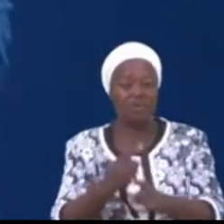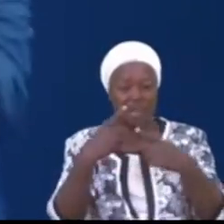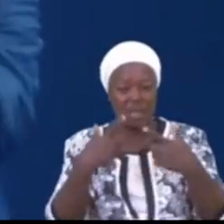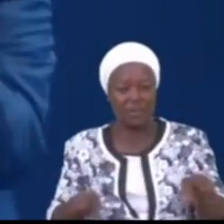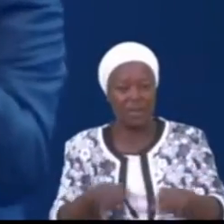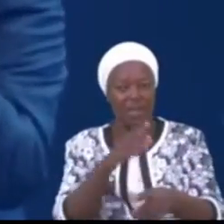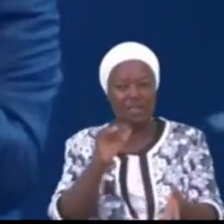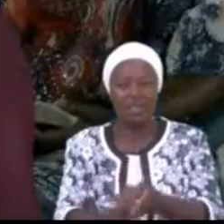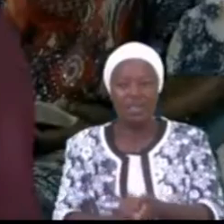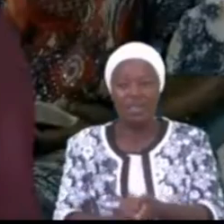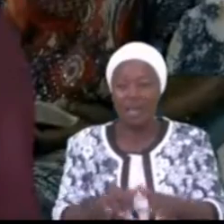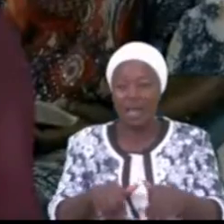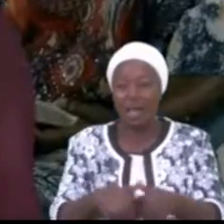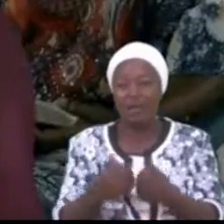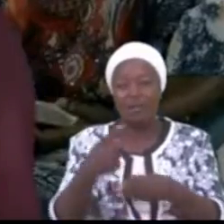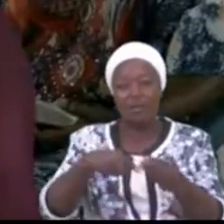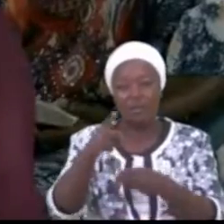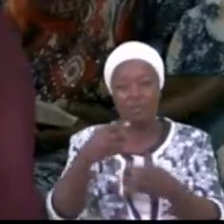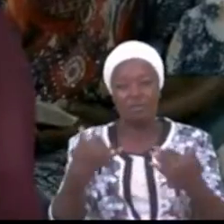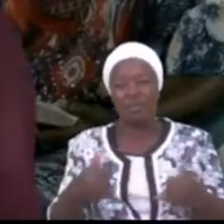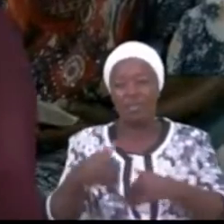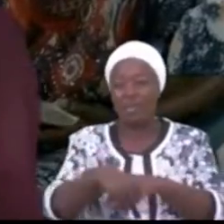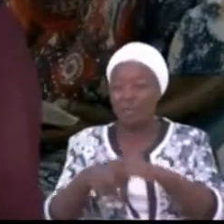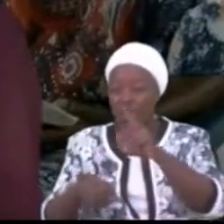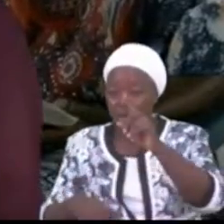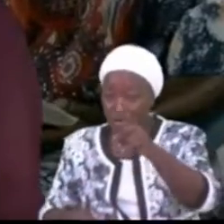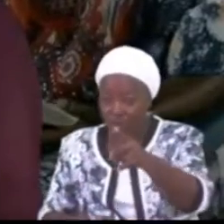I bought you tonight. You will